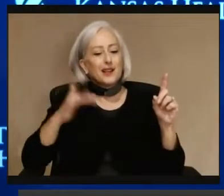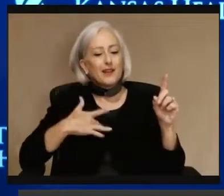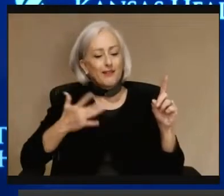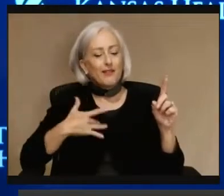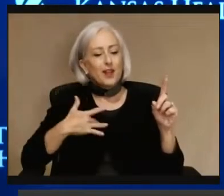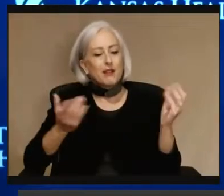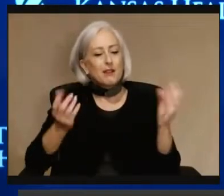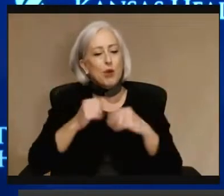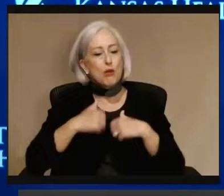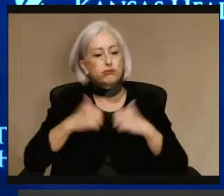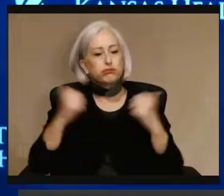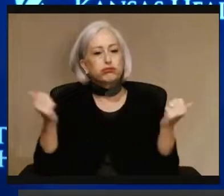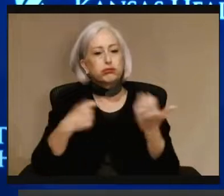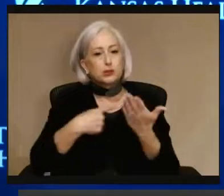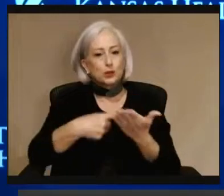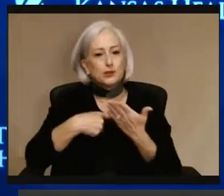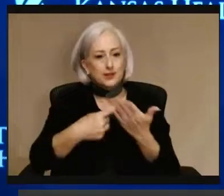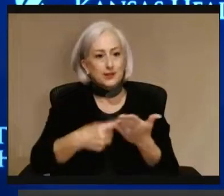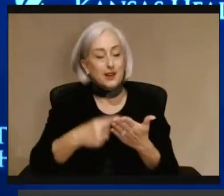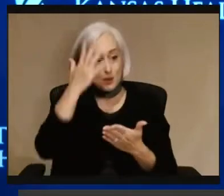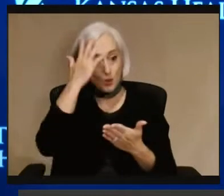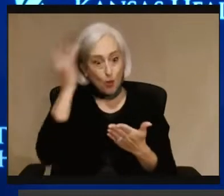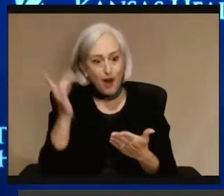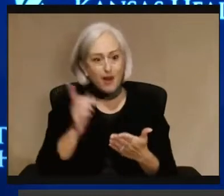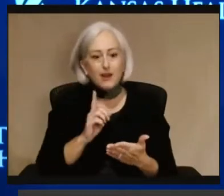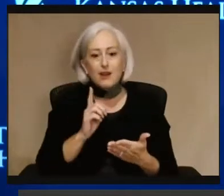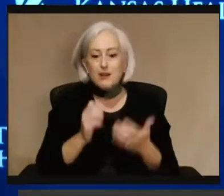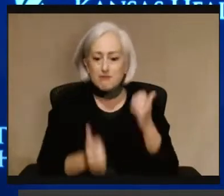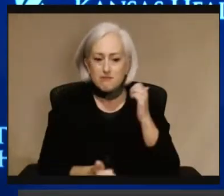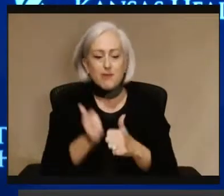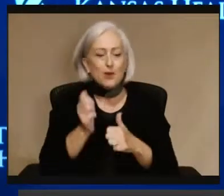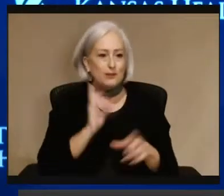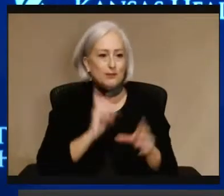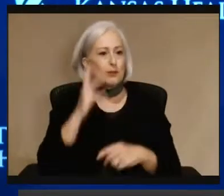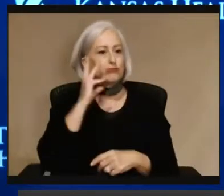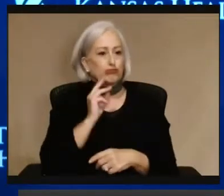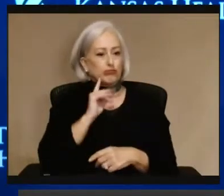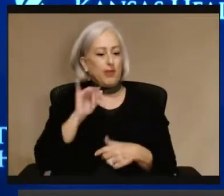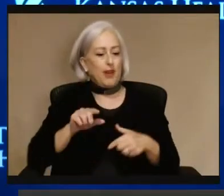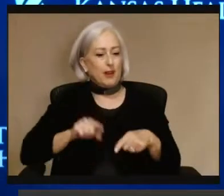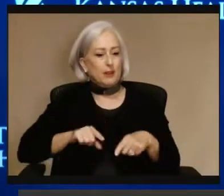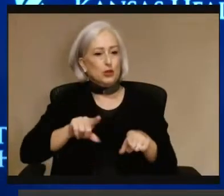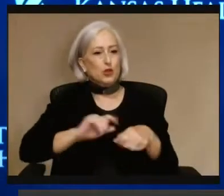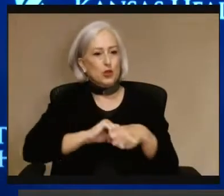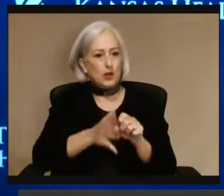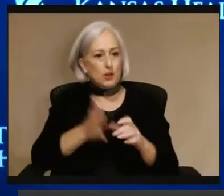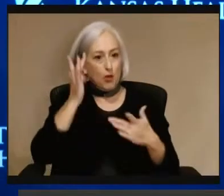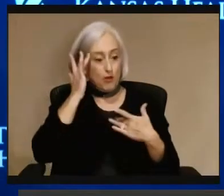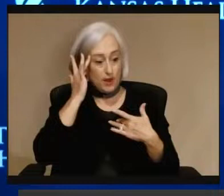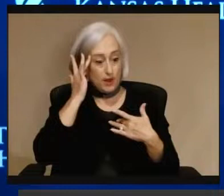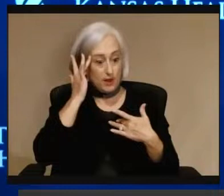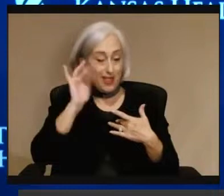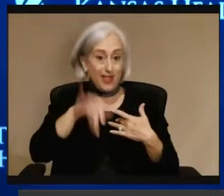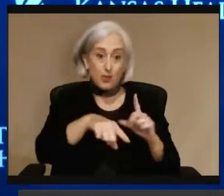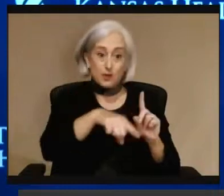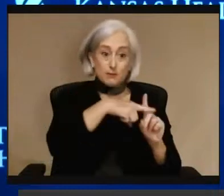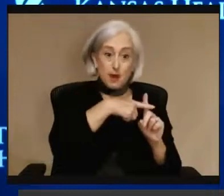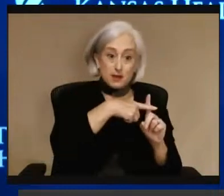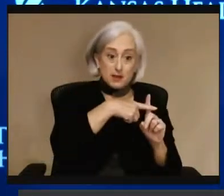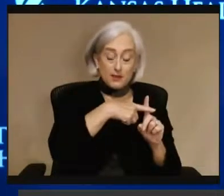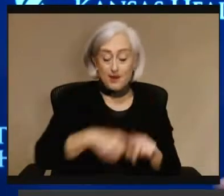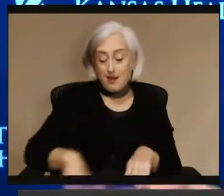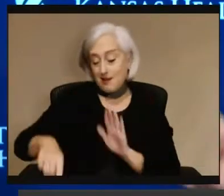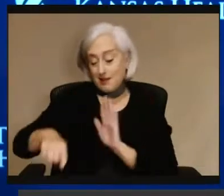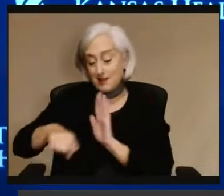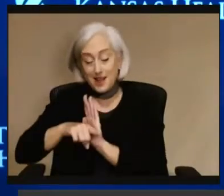because it's touching everyone. And so that was kind of the positive of it. The negative is the impact that we saw from it, and the fact